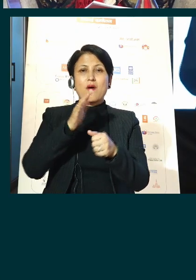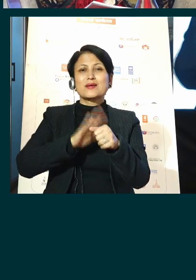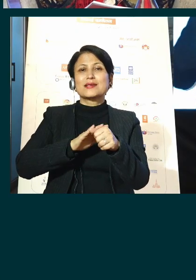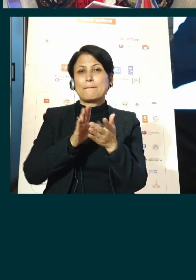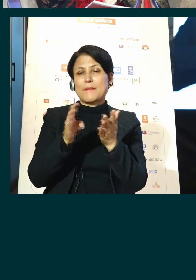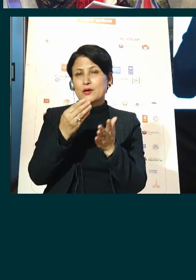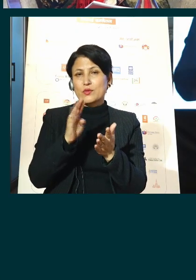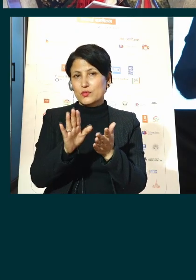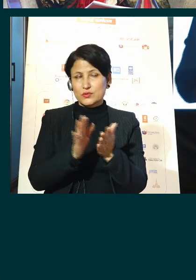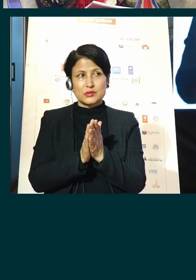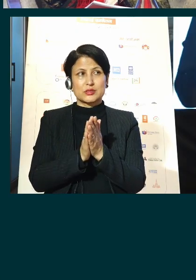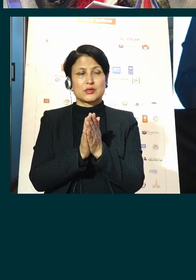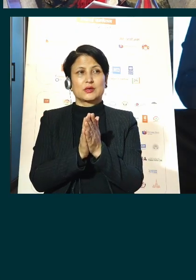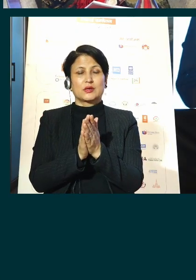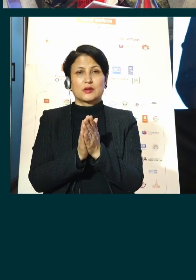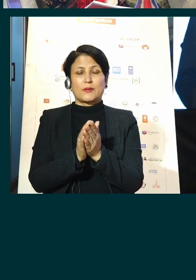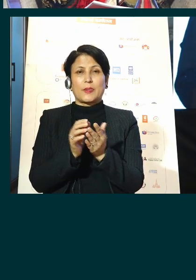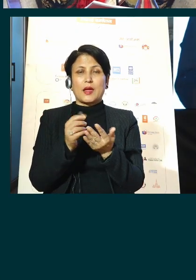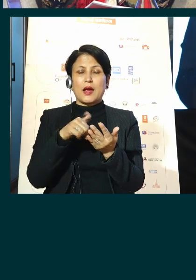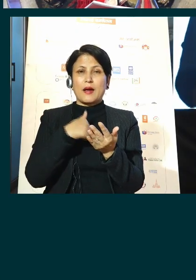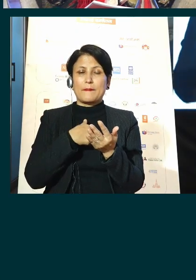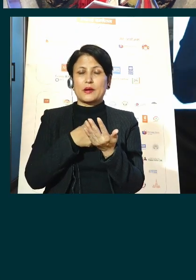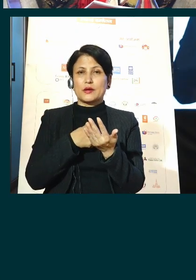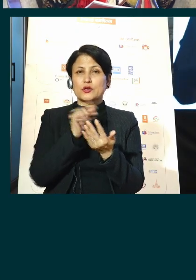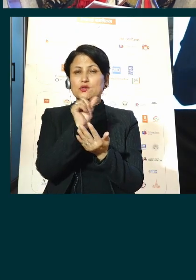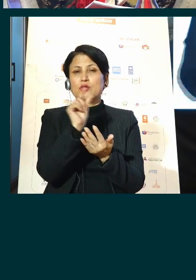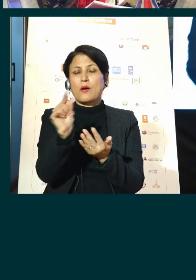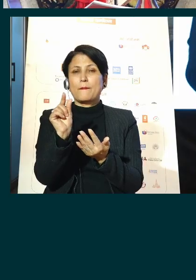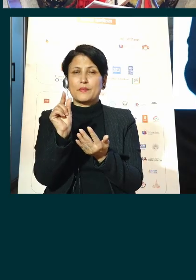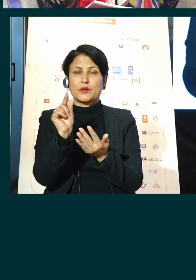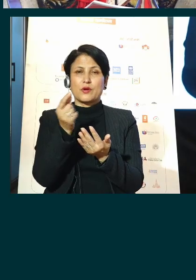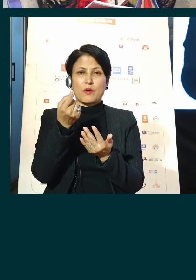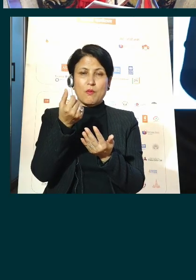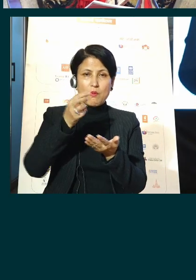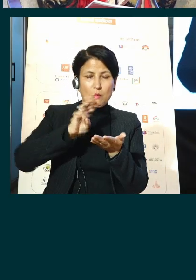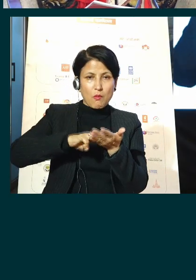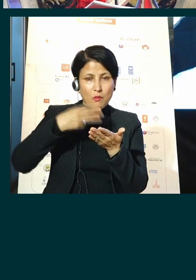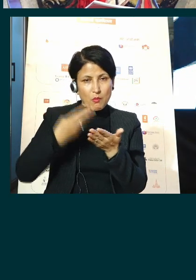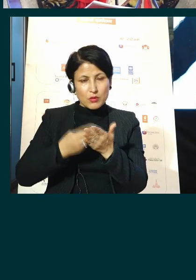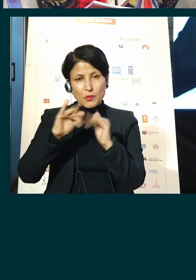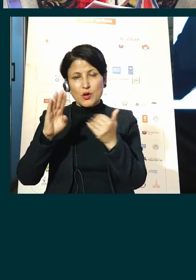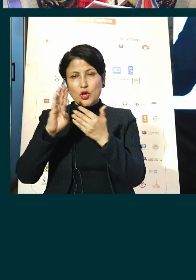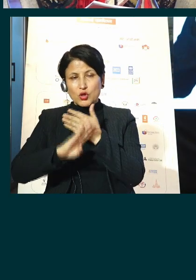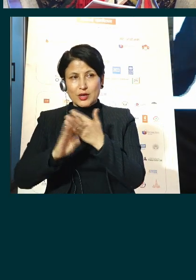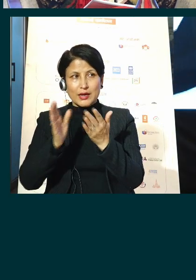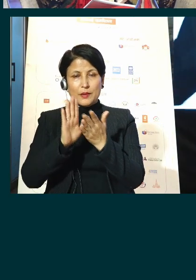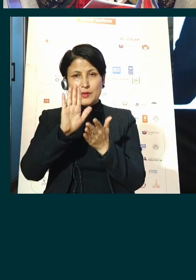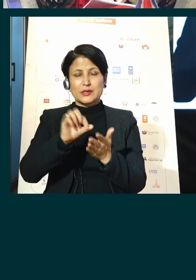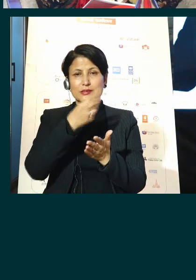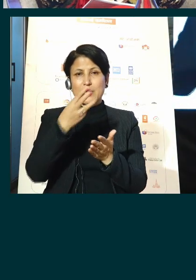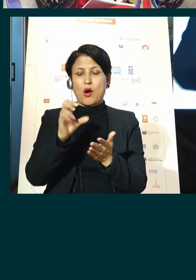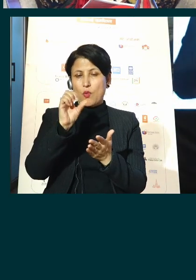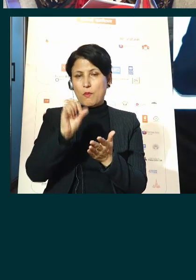were talking about the kind of breakdown of the word and the language and the different ways in which chaupadi is actually used to communicate. And